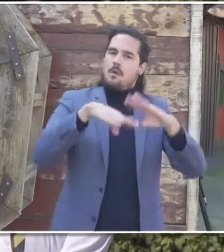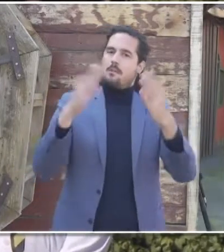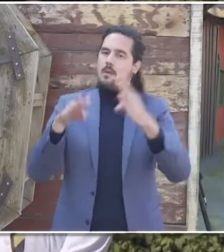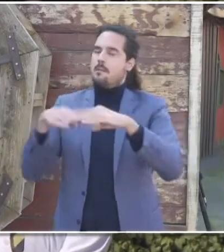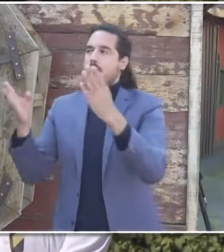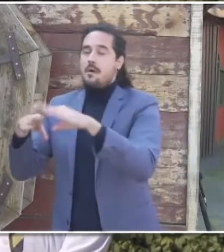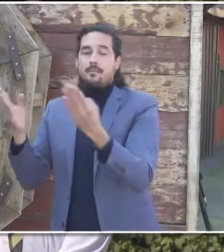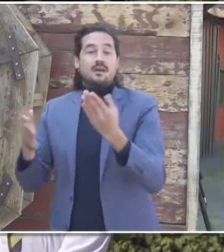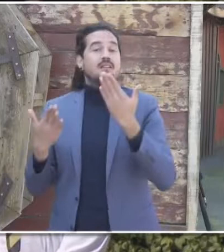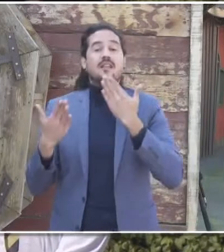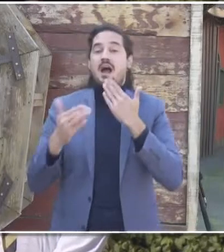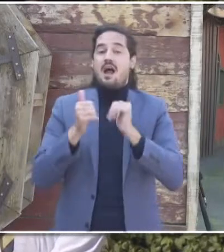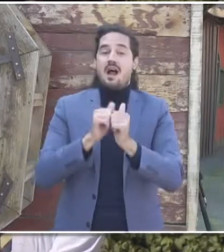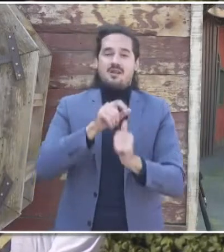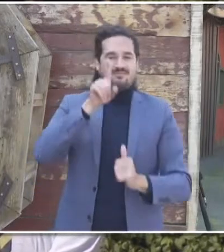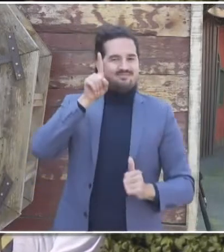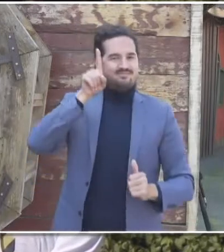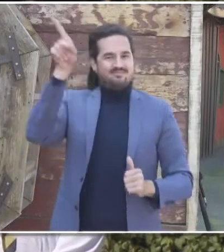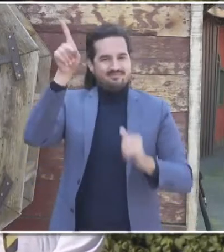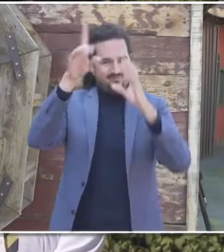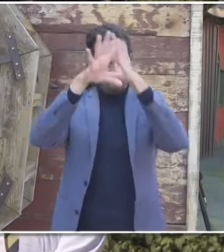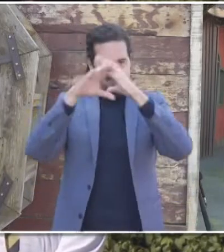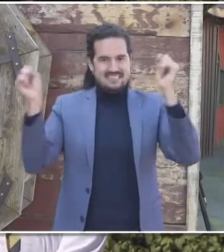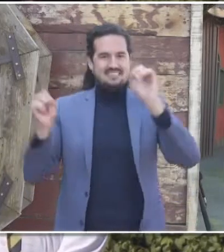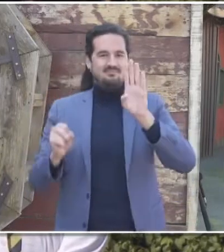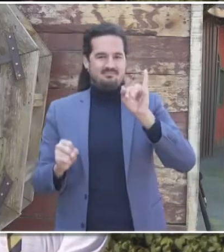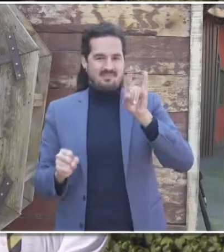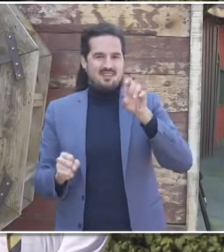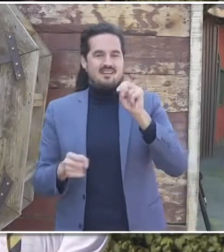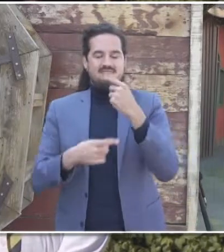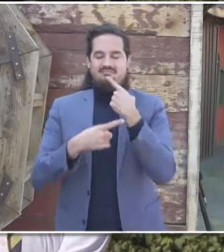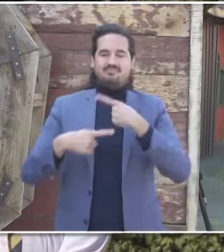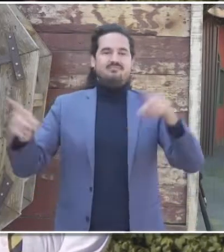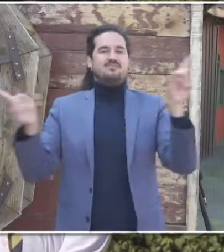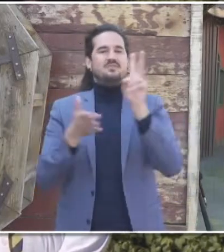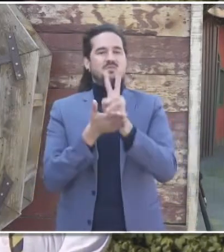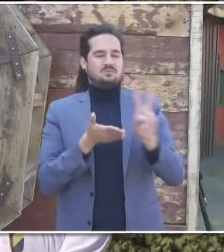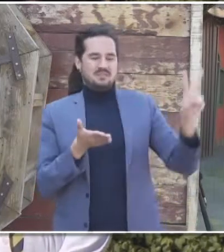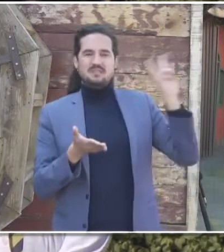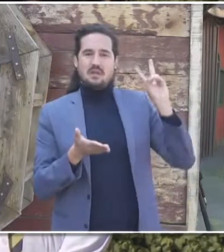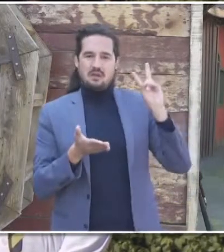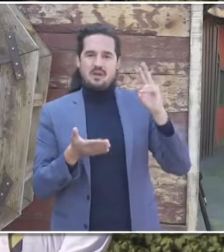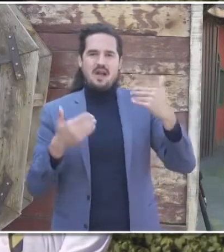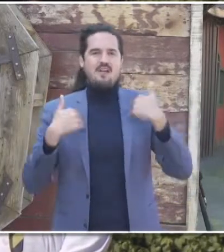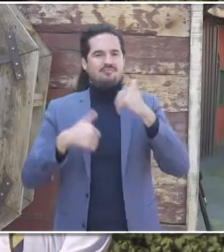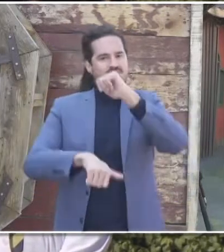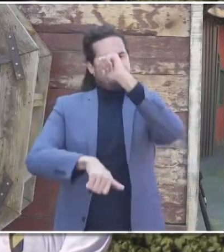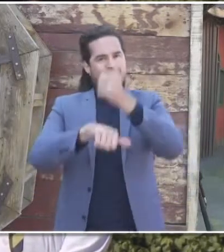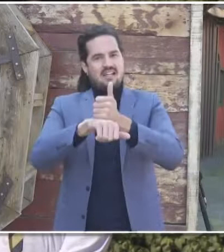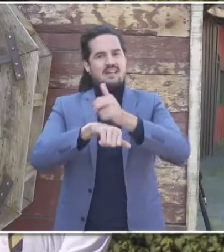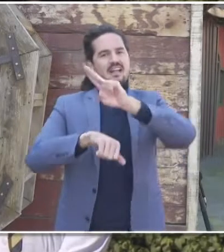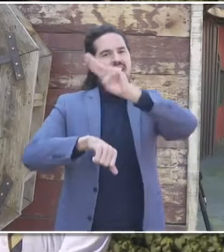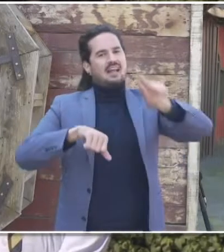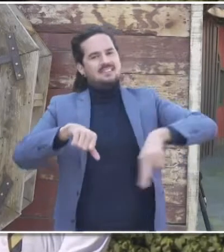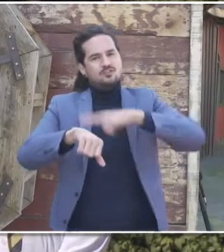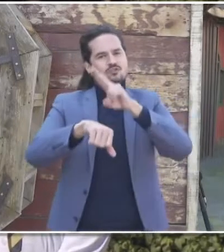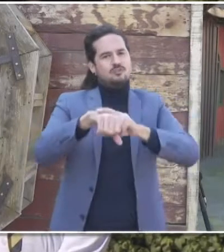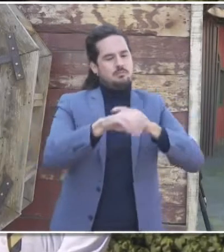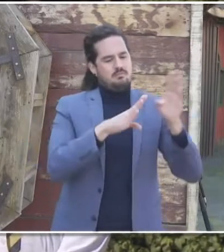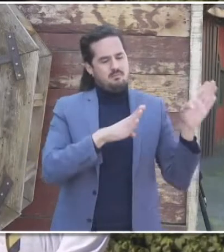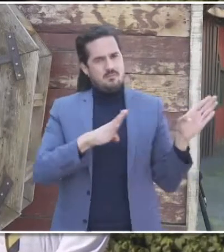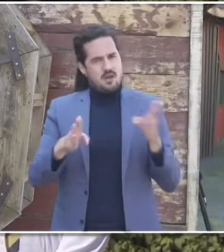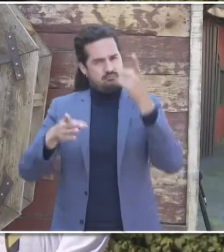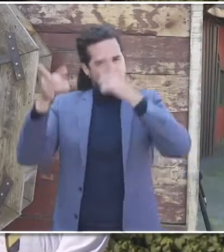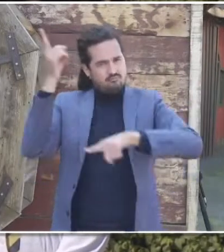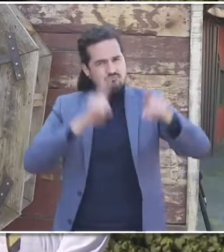national plan with cooperation with our states and local government. And that's why if you want to be helpful, if you want to be supportive, we're all